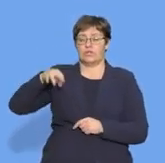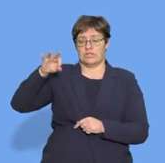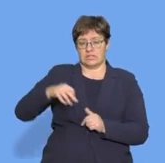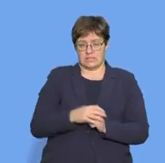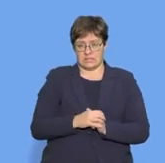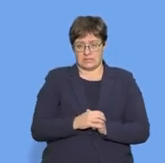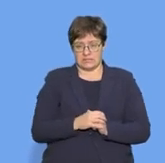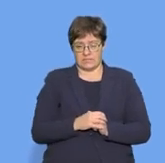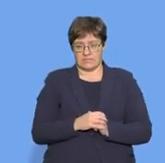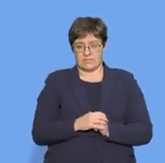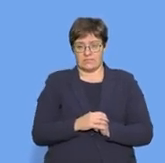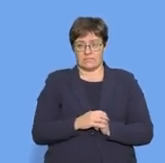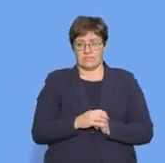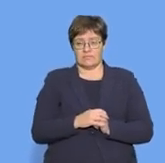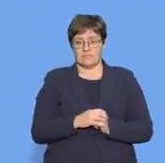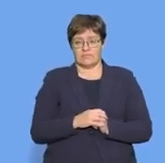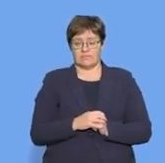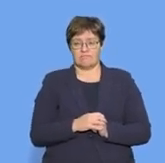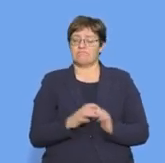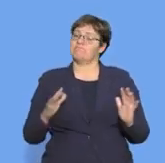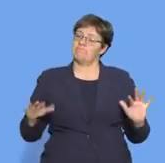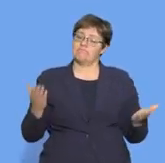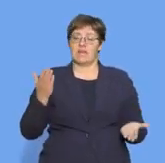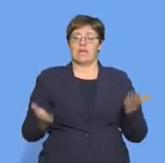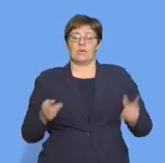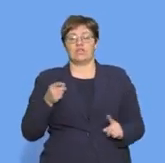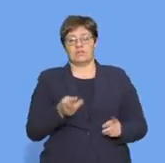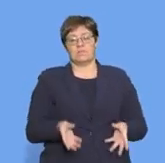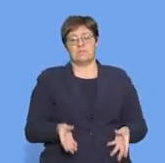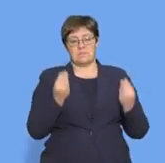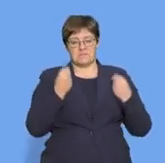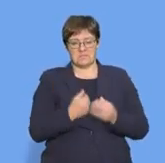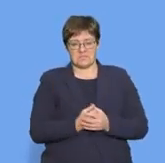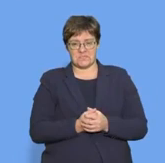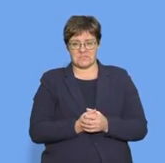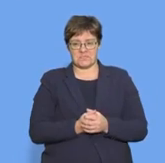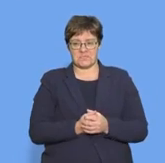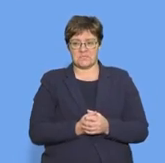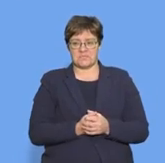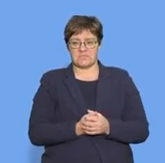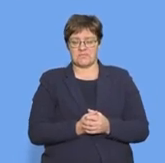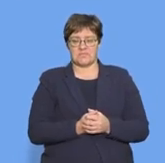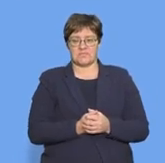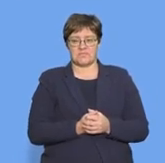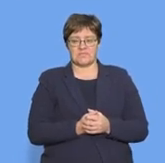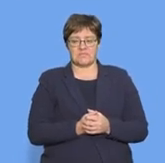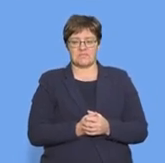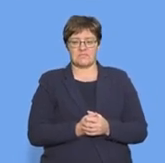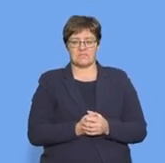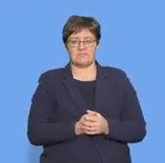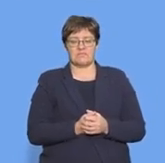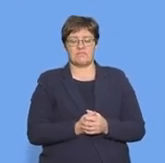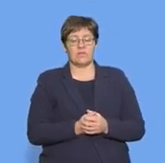equals to 13. And that's how you can then find the equation of that